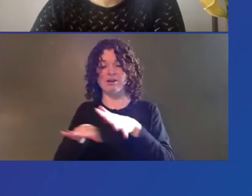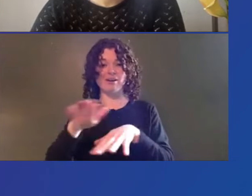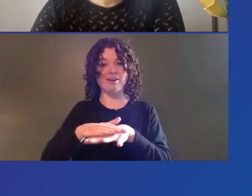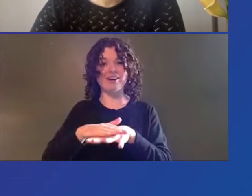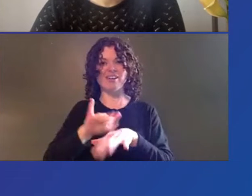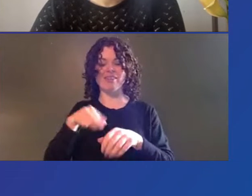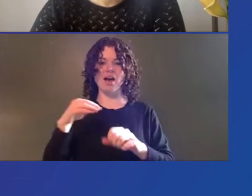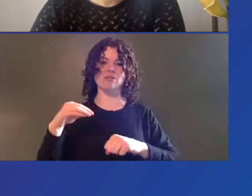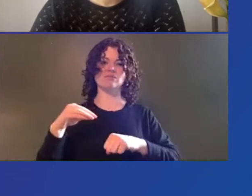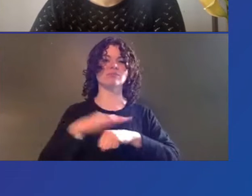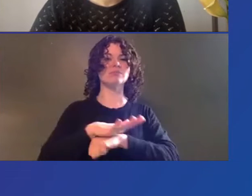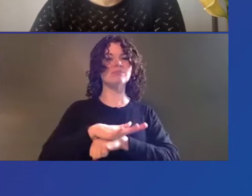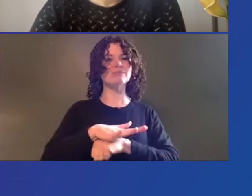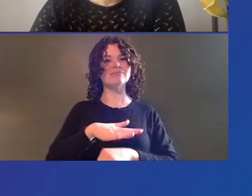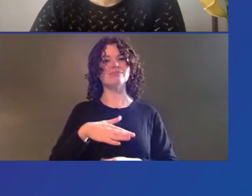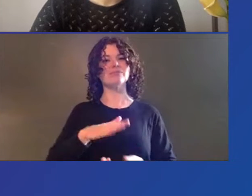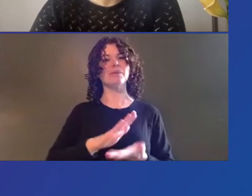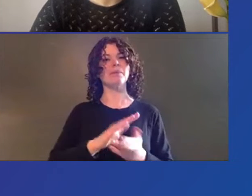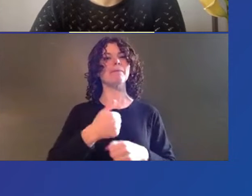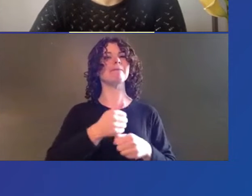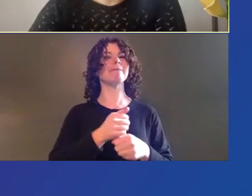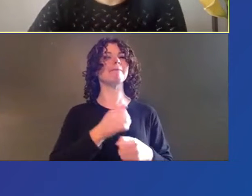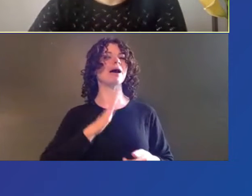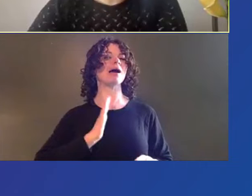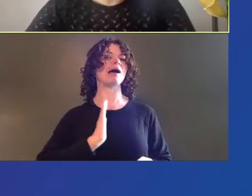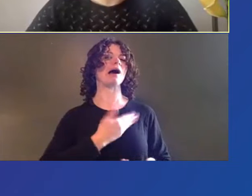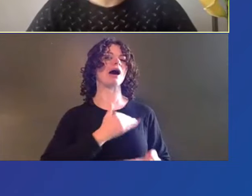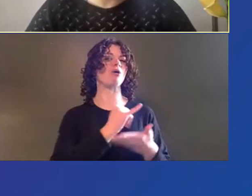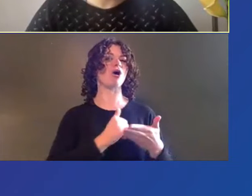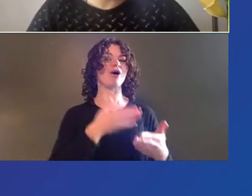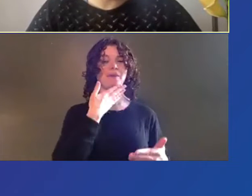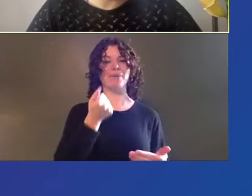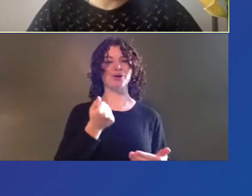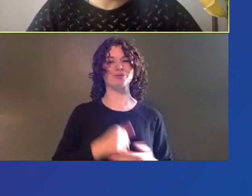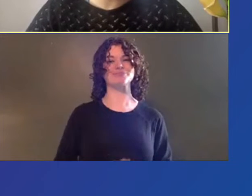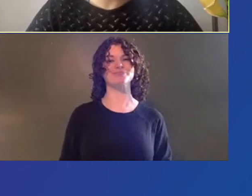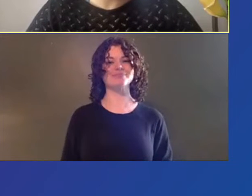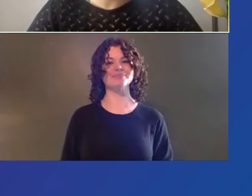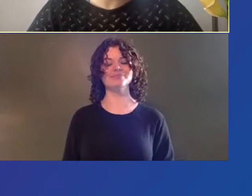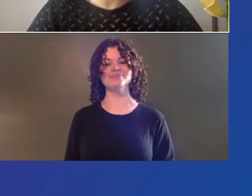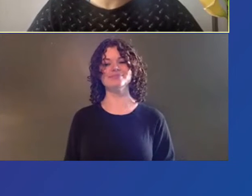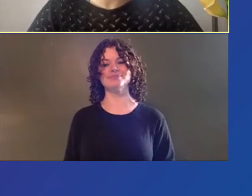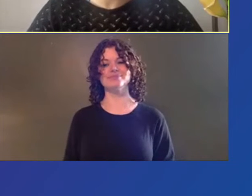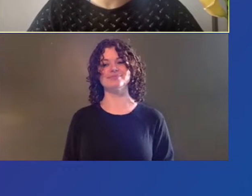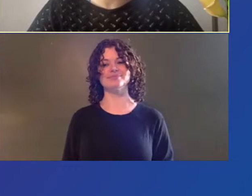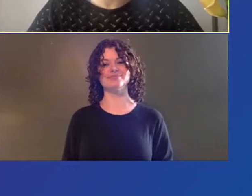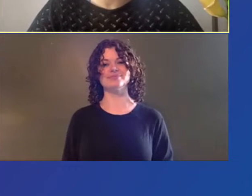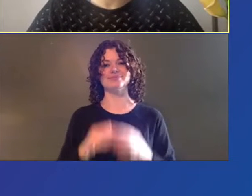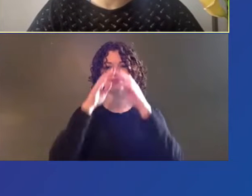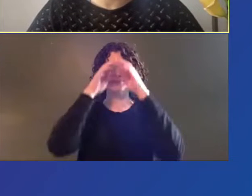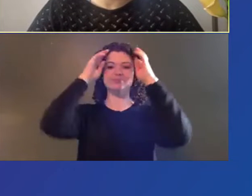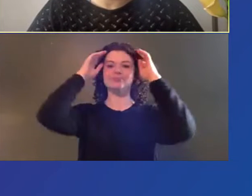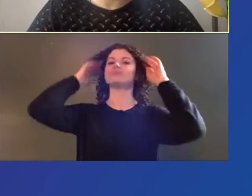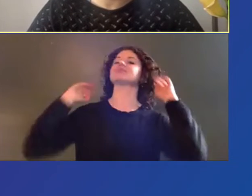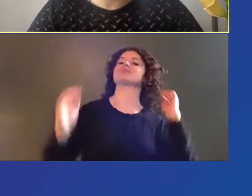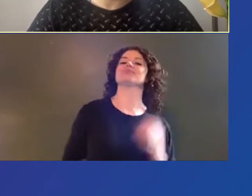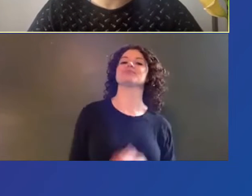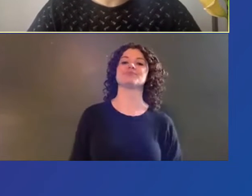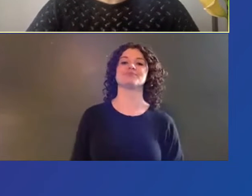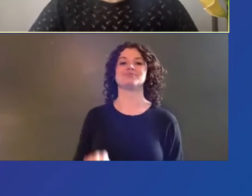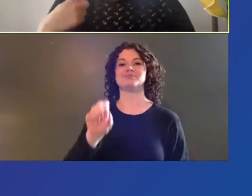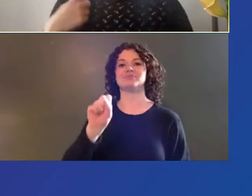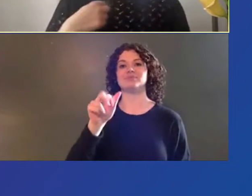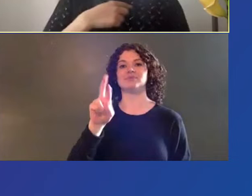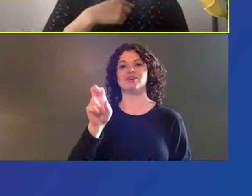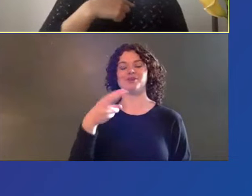practice. Yeah, definitely. I can relate to the like I used to have this T-shirt when I was like, I don't know, in